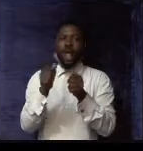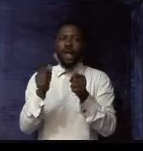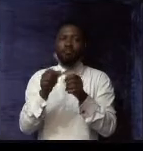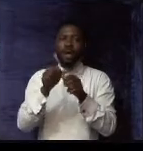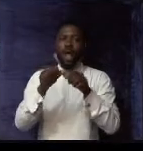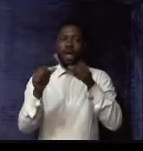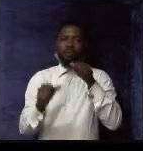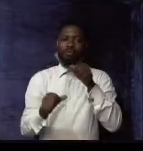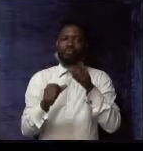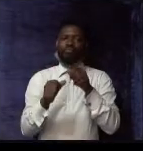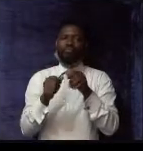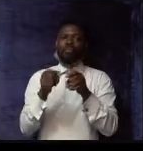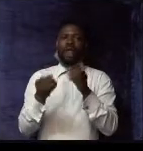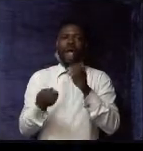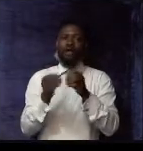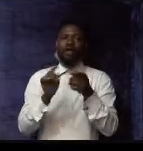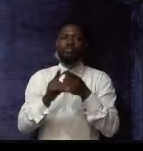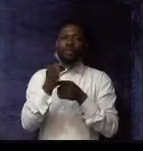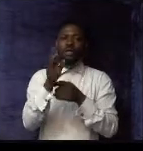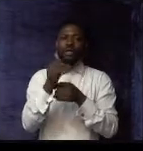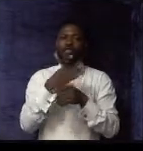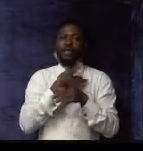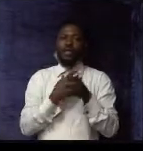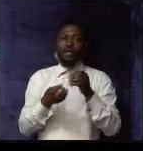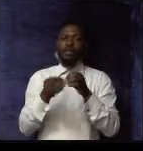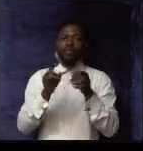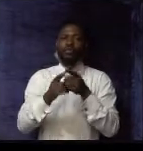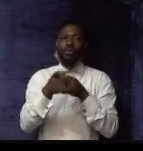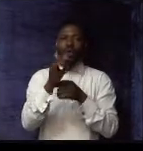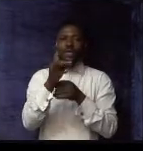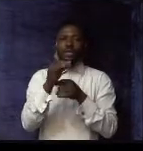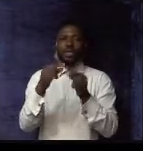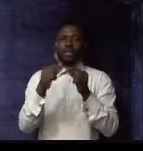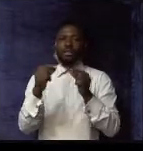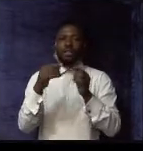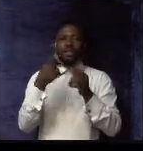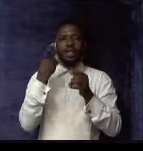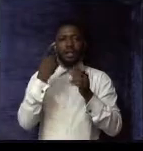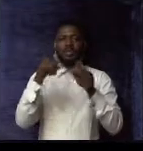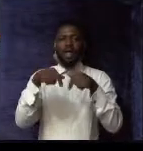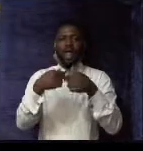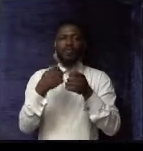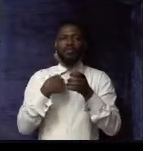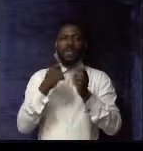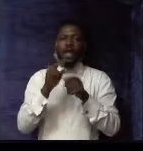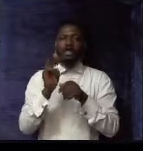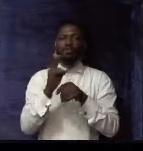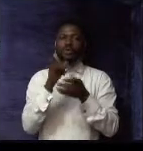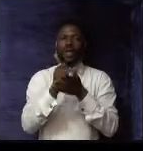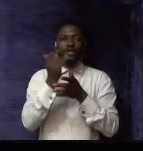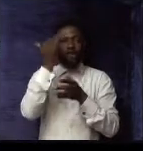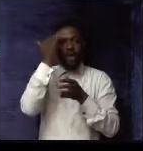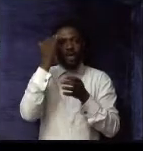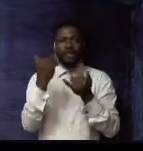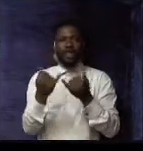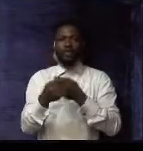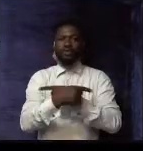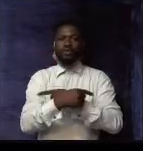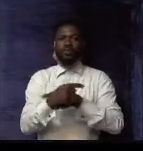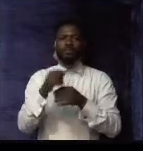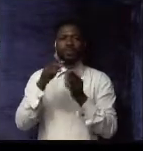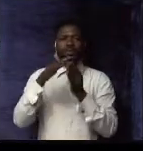90, supplementary add up to 180 degrees. And now let's see how we can apply that knowledge